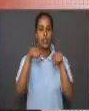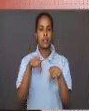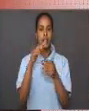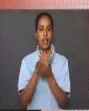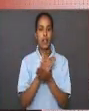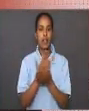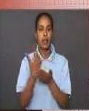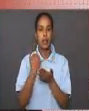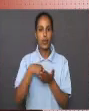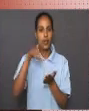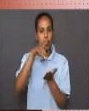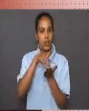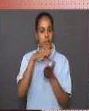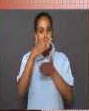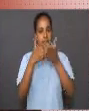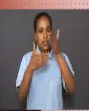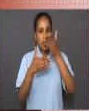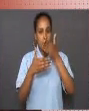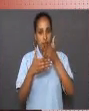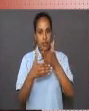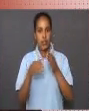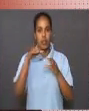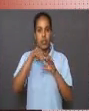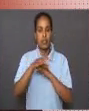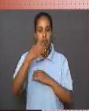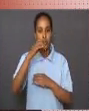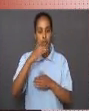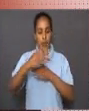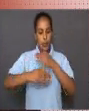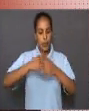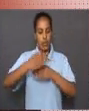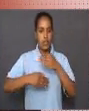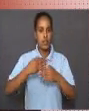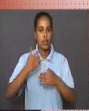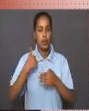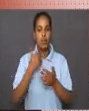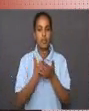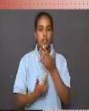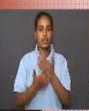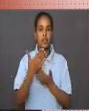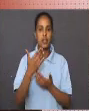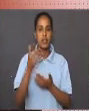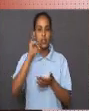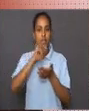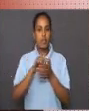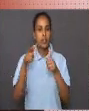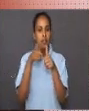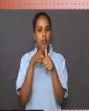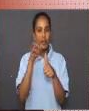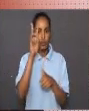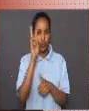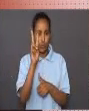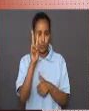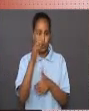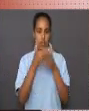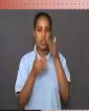In today's lesson, we reviewed the steps in the solution process. We discussed that the